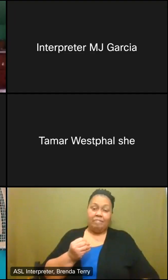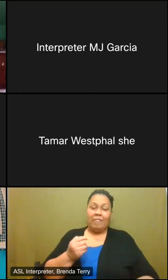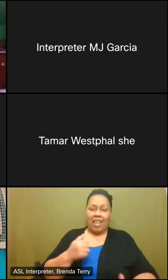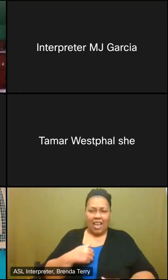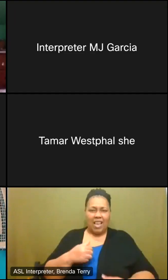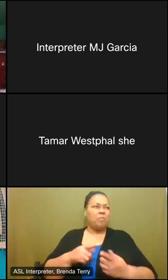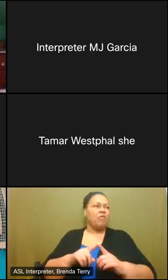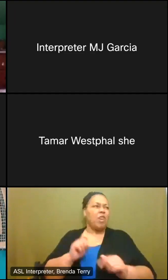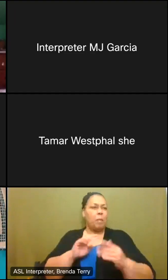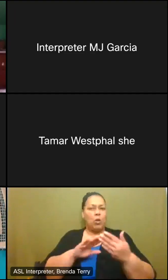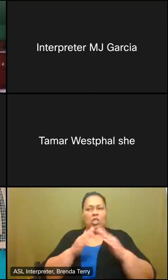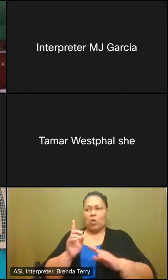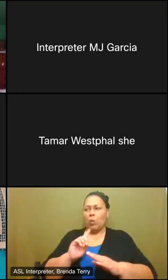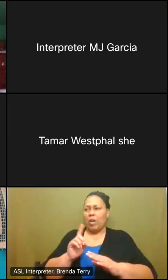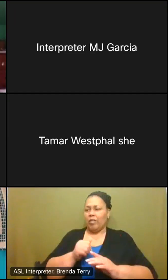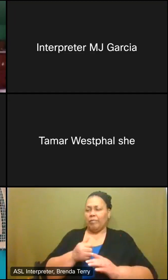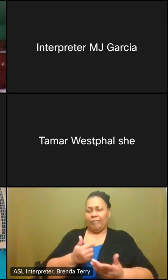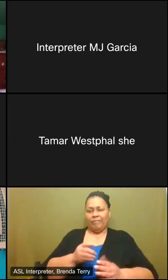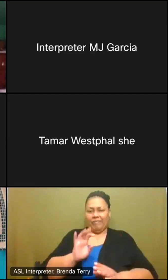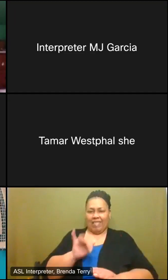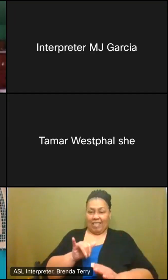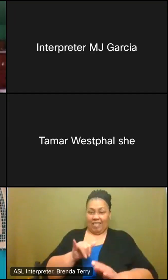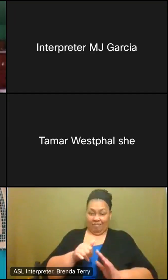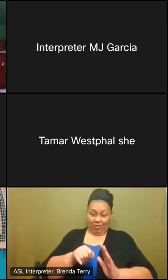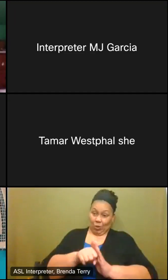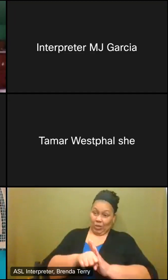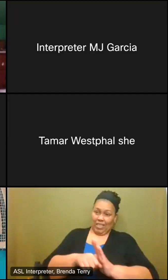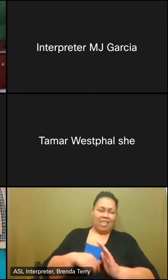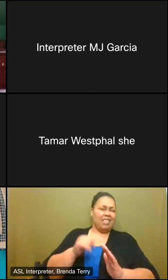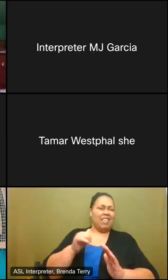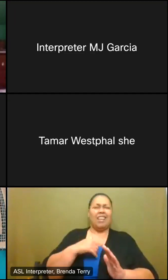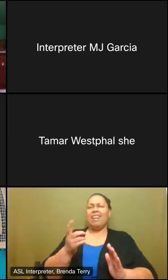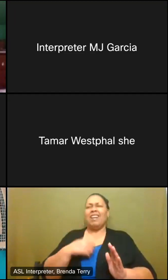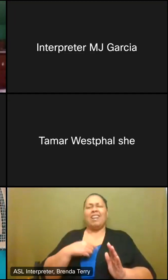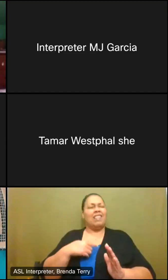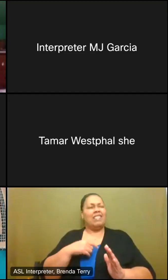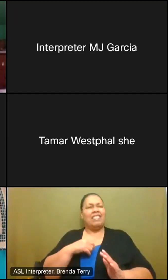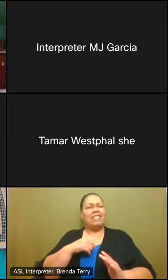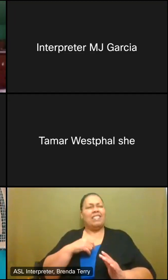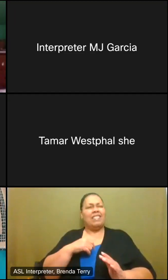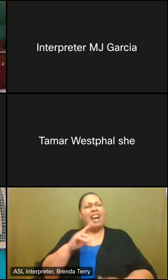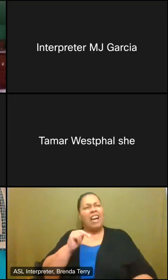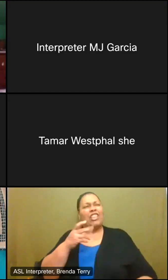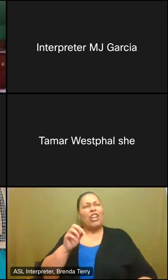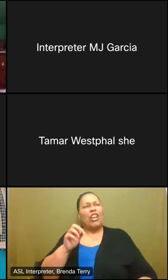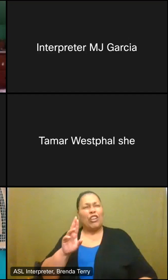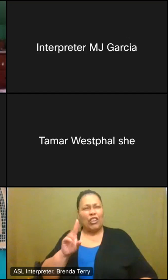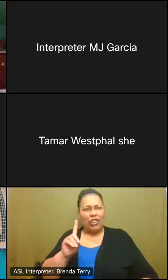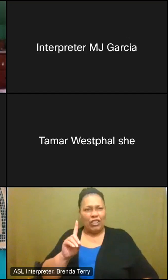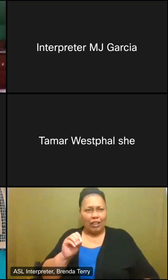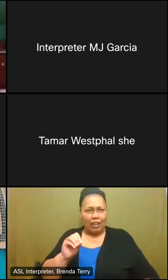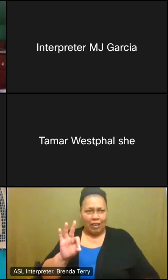community where that was unheard of, right? Like mental illness was something we didn't talk about.